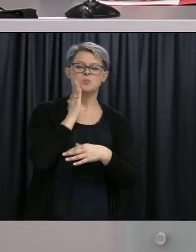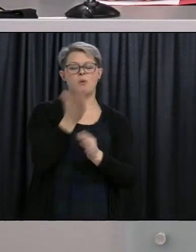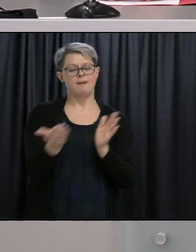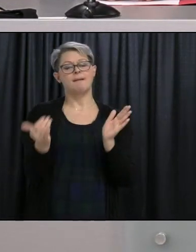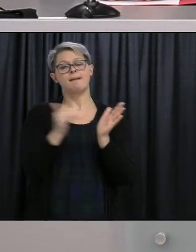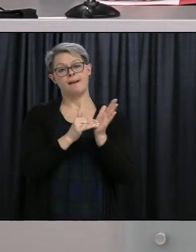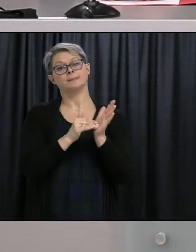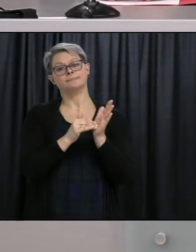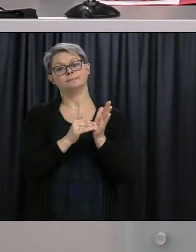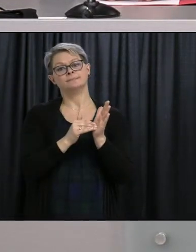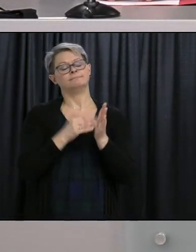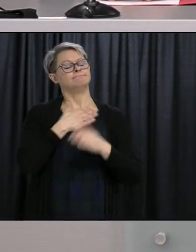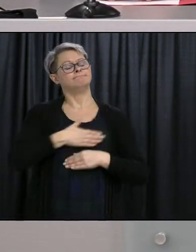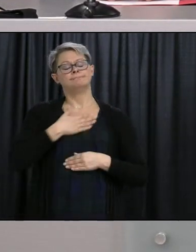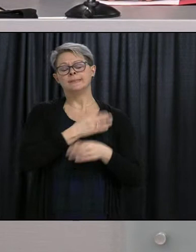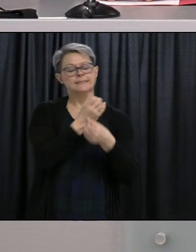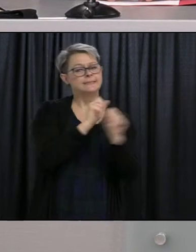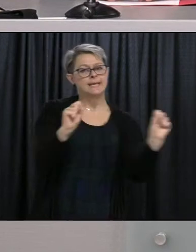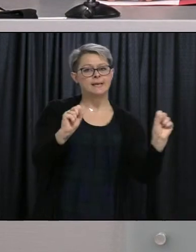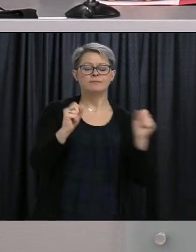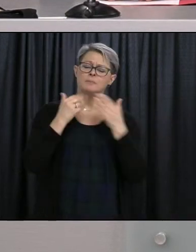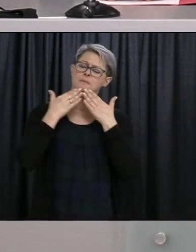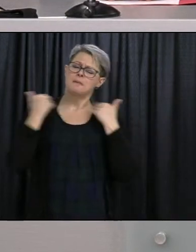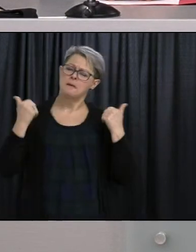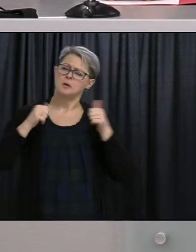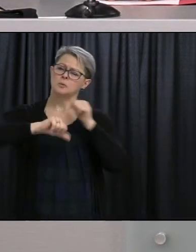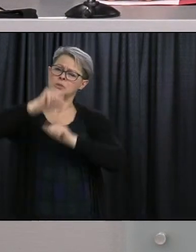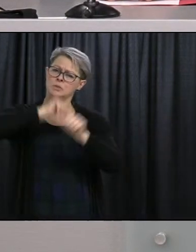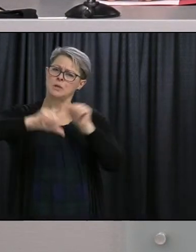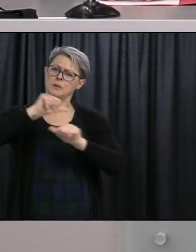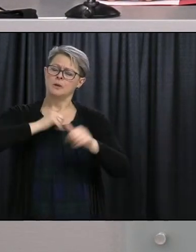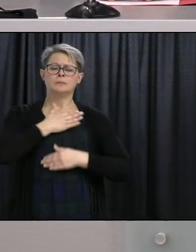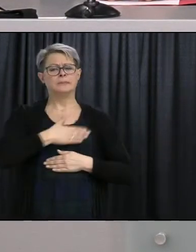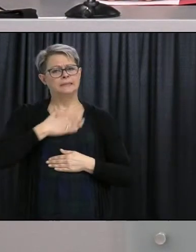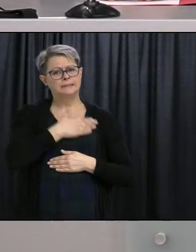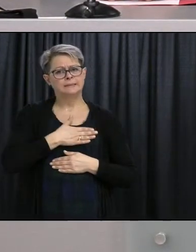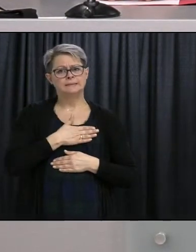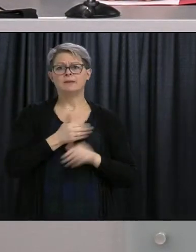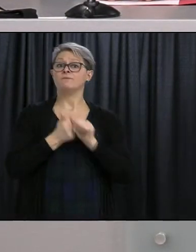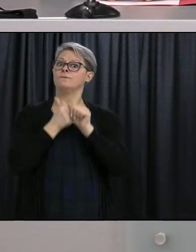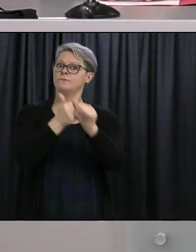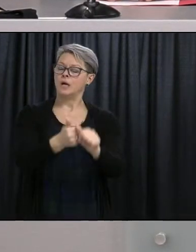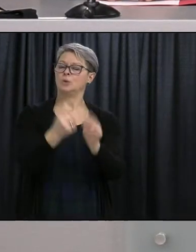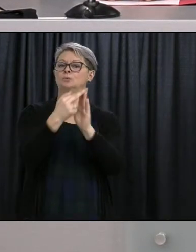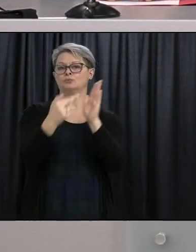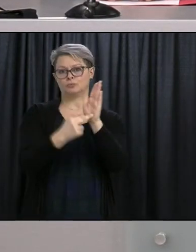So stay safe, be kind to each other, and remember, please follow